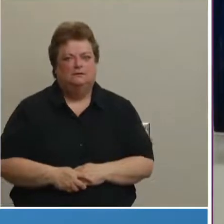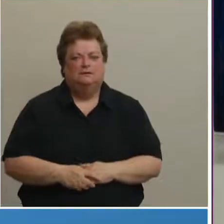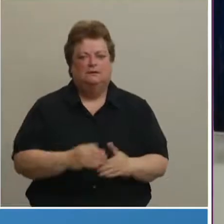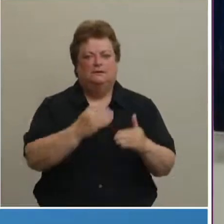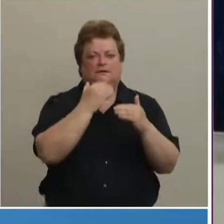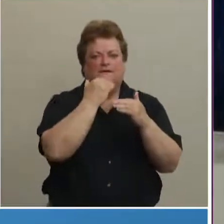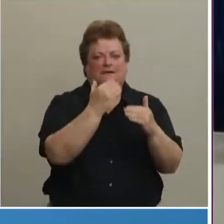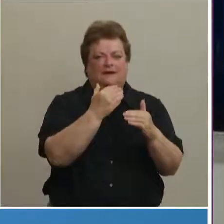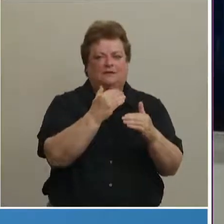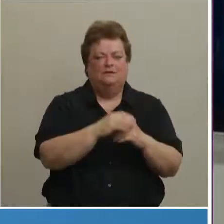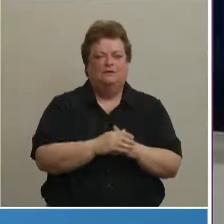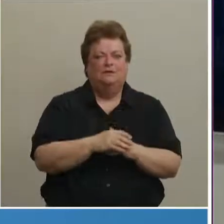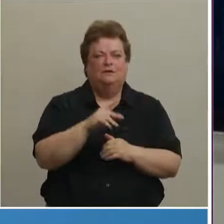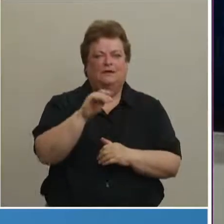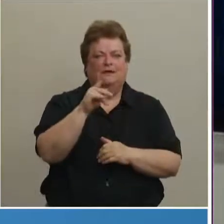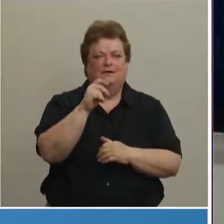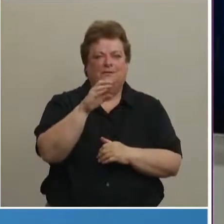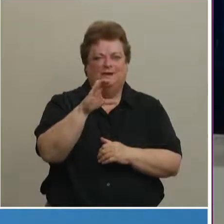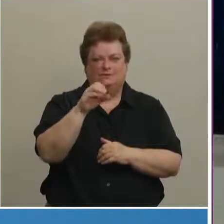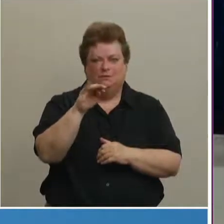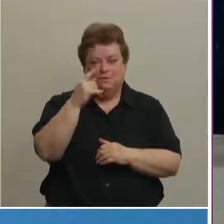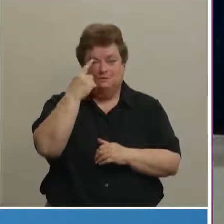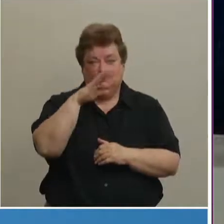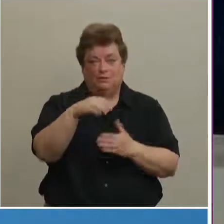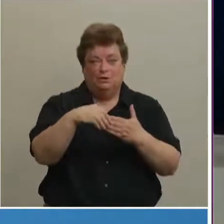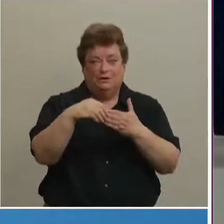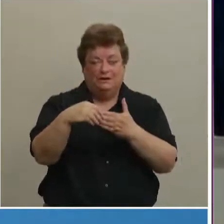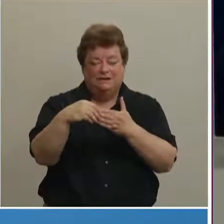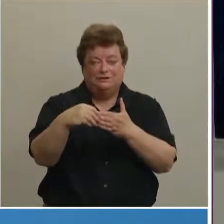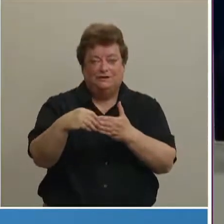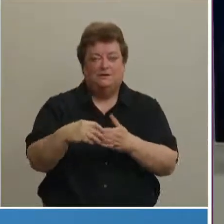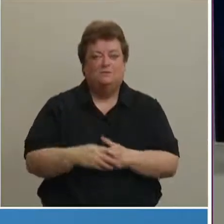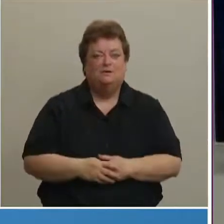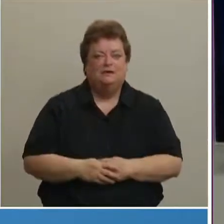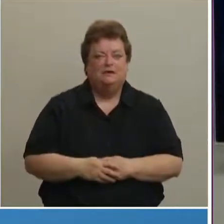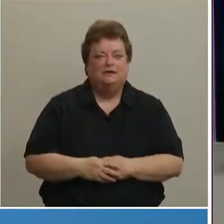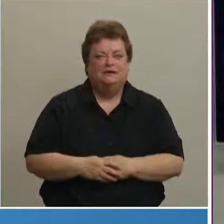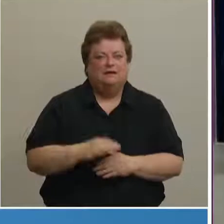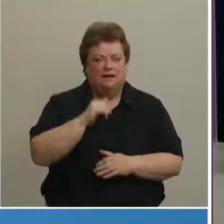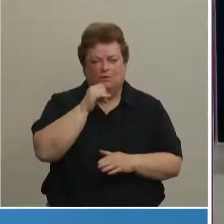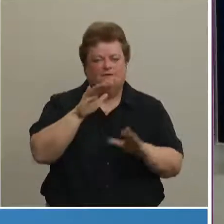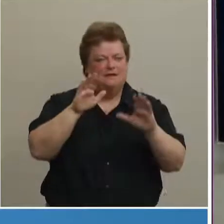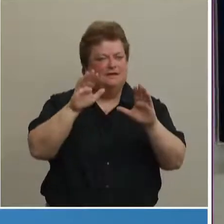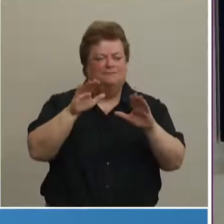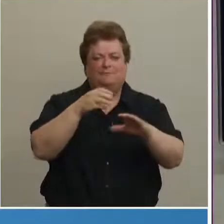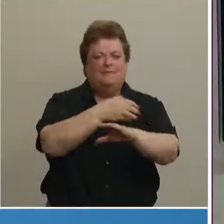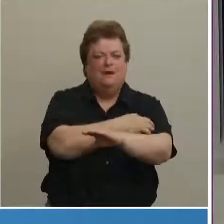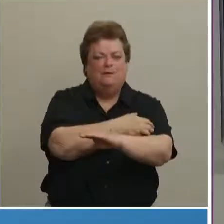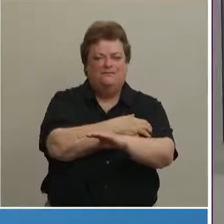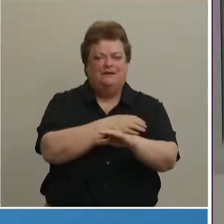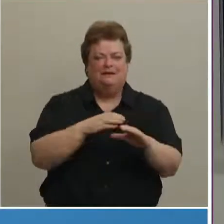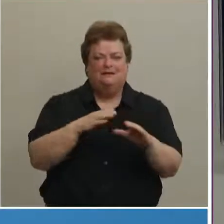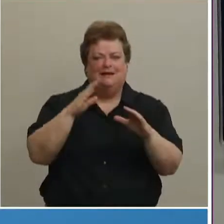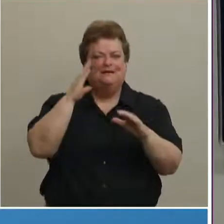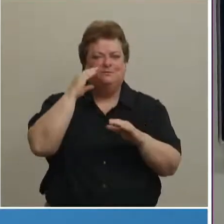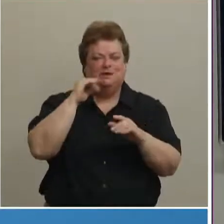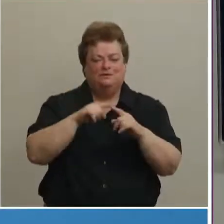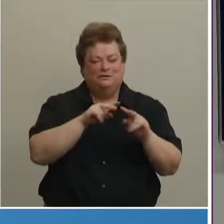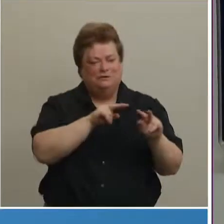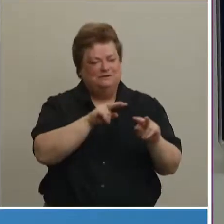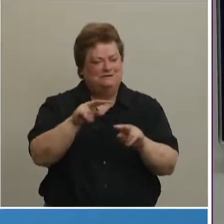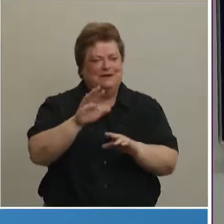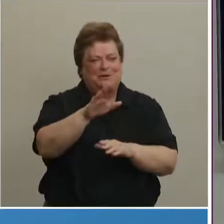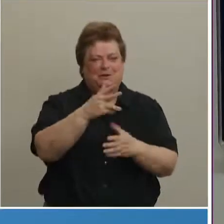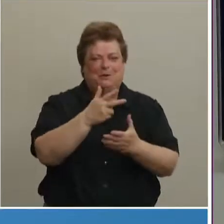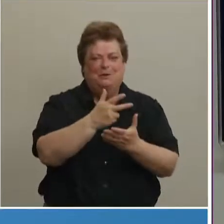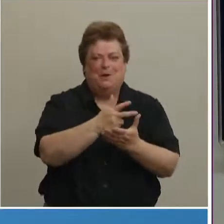Thank you, Pastor Combs, for your leadership. Thank you to the Black clergy. It was a powerful experience to see your parking lot at Mount Zion packed, to